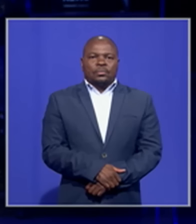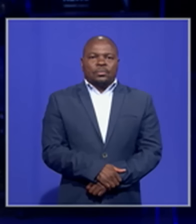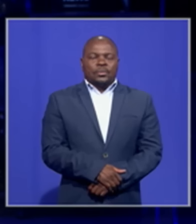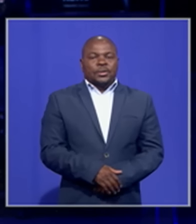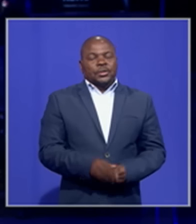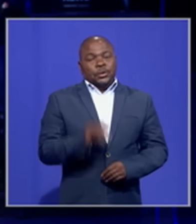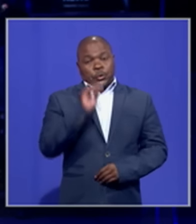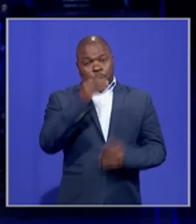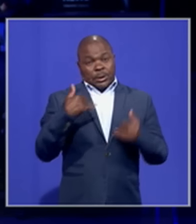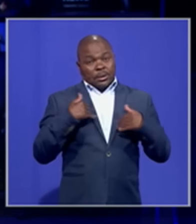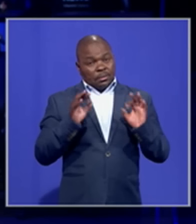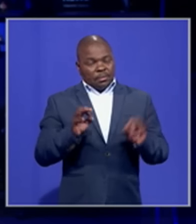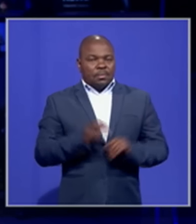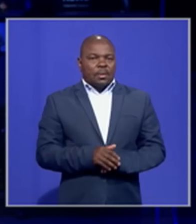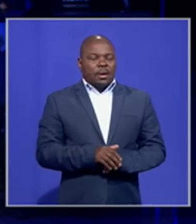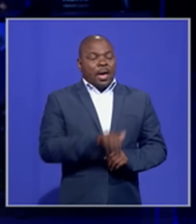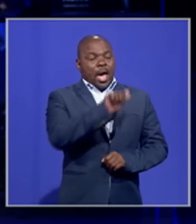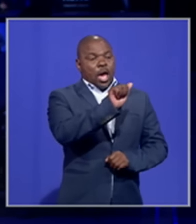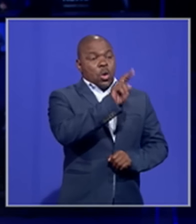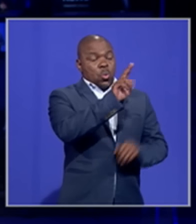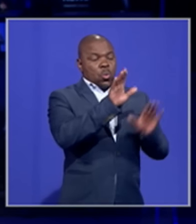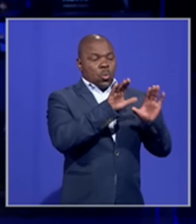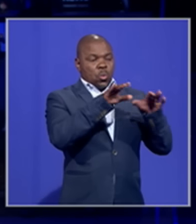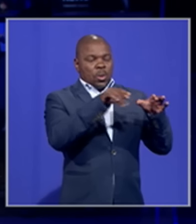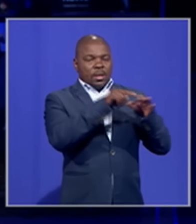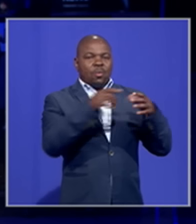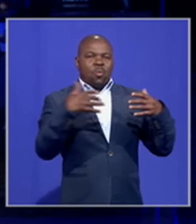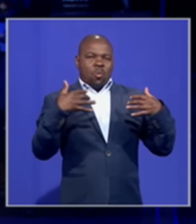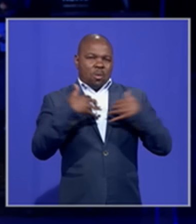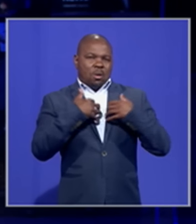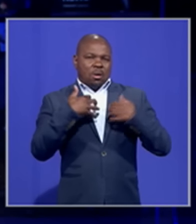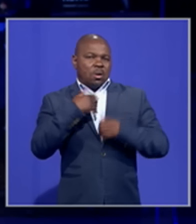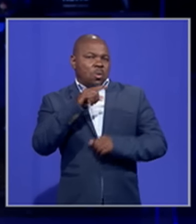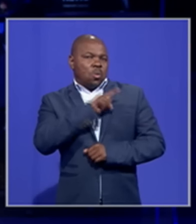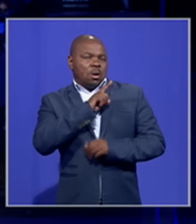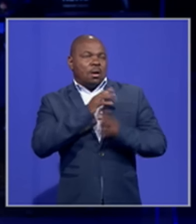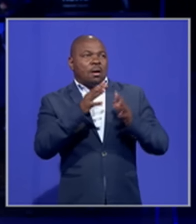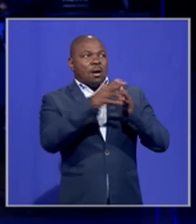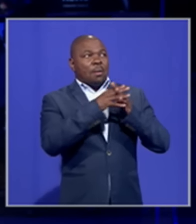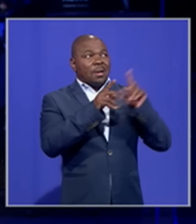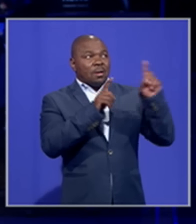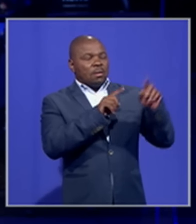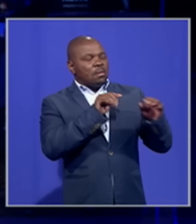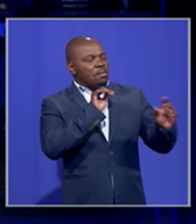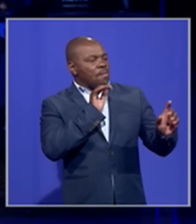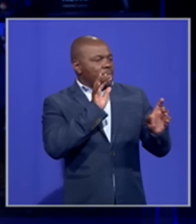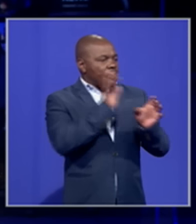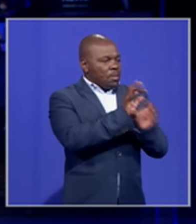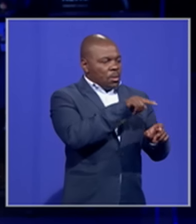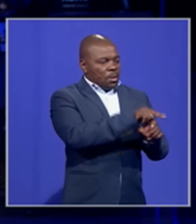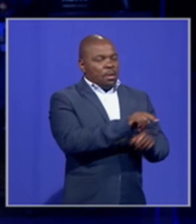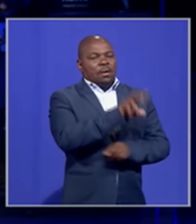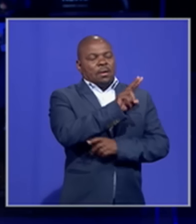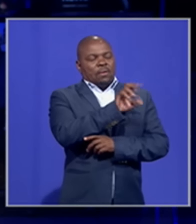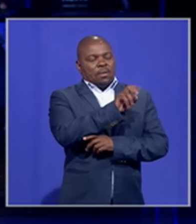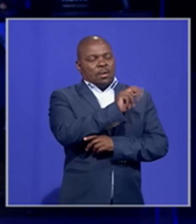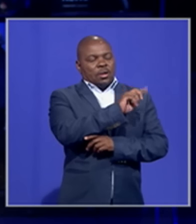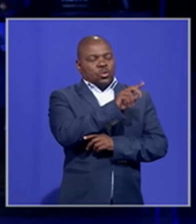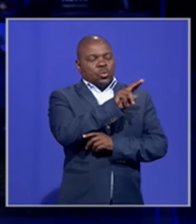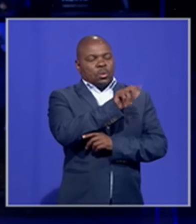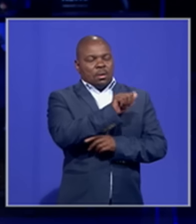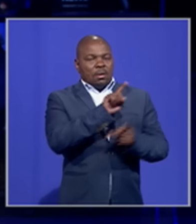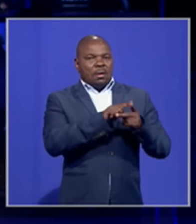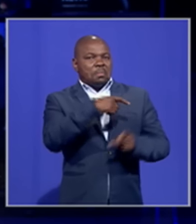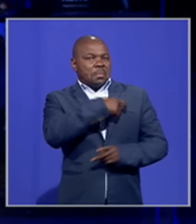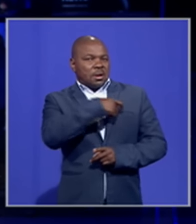Tsaka jana re dithagola ka tse reng African Union e bontshitse ho tshwenyeha ka tlhaselo ya America naheng ya Venezuela le ho tshwara mopresidente Nicolas